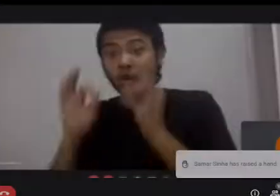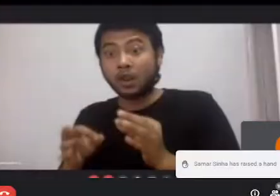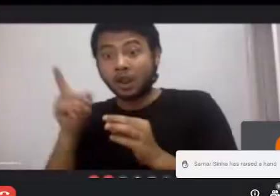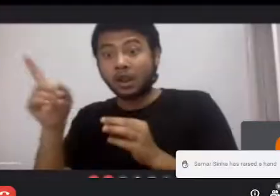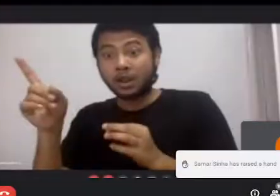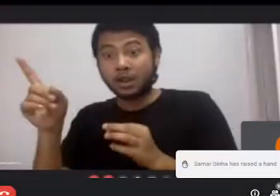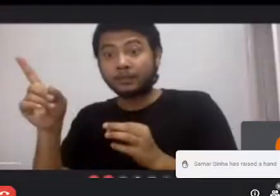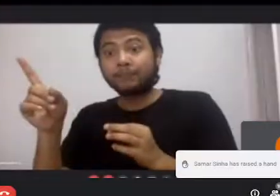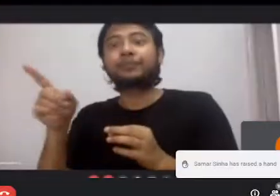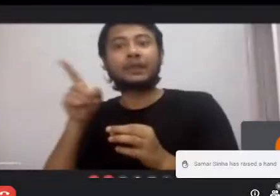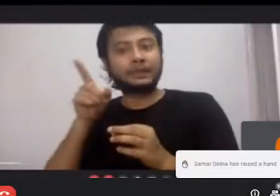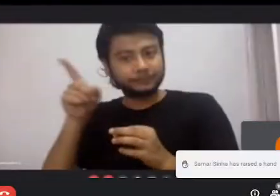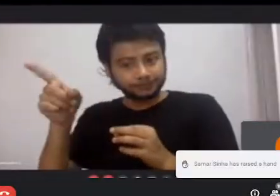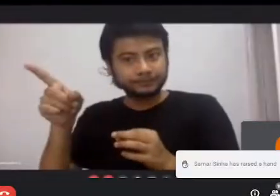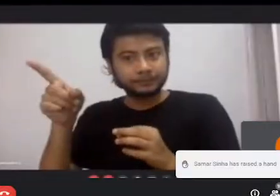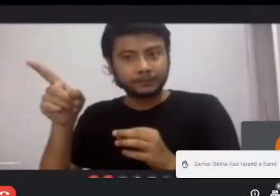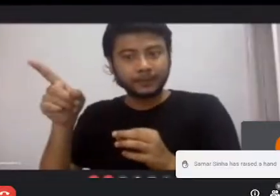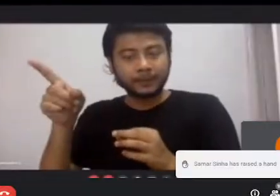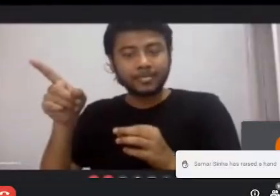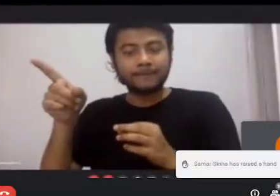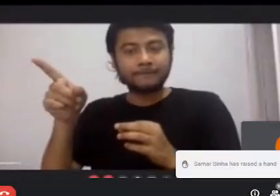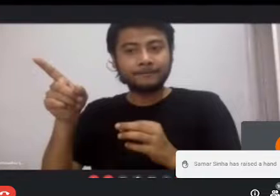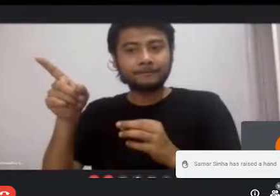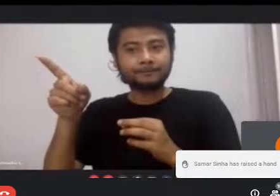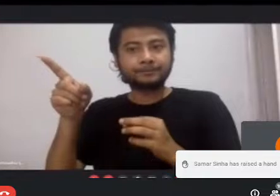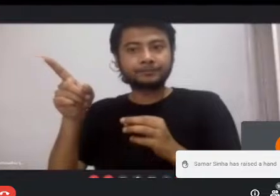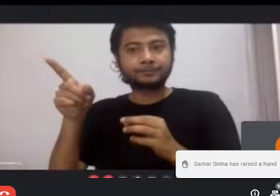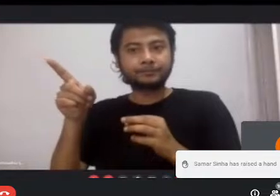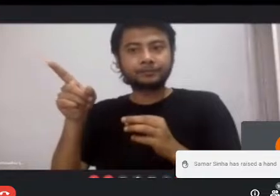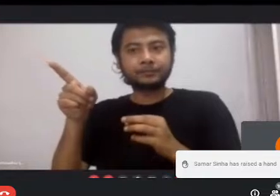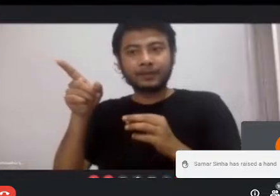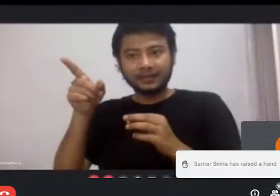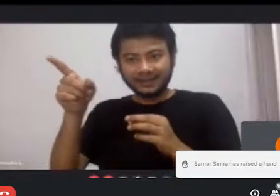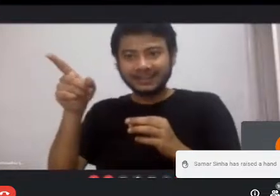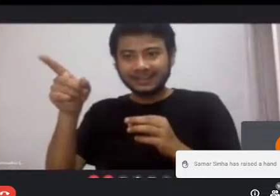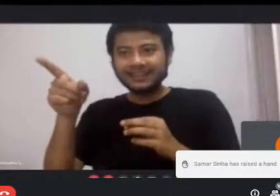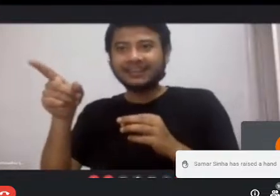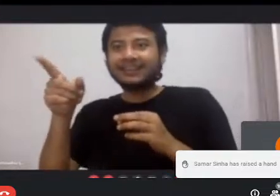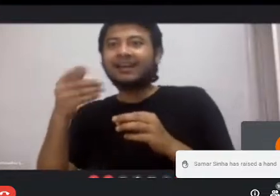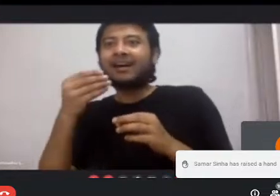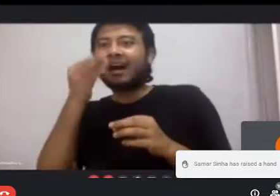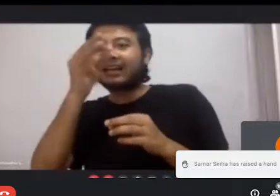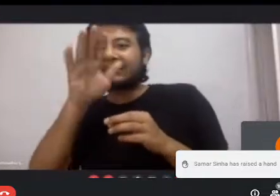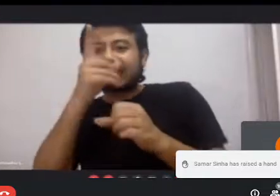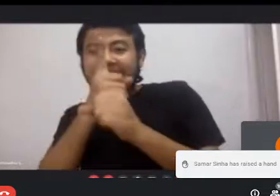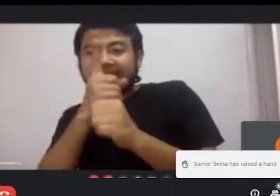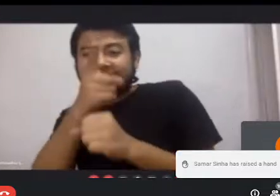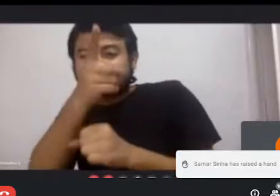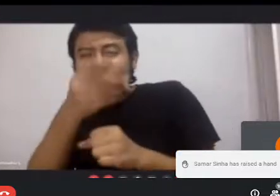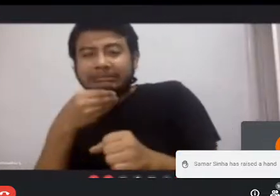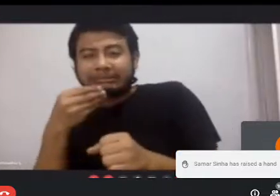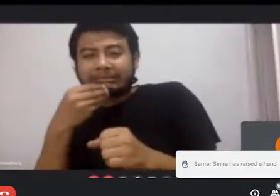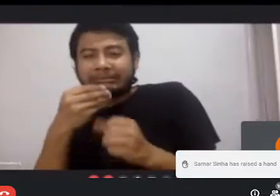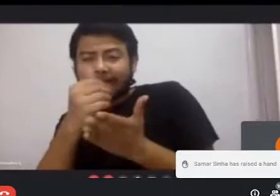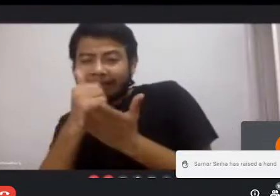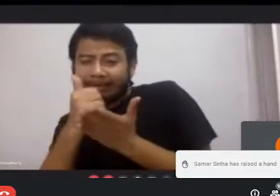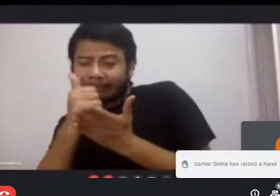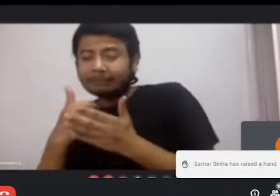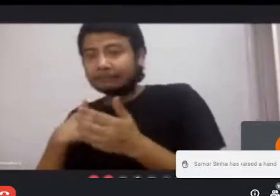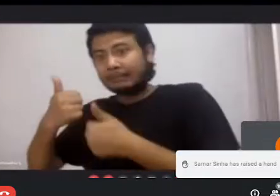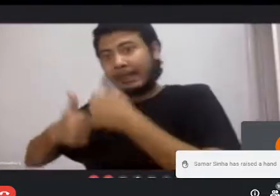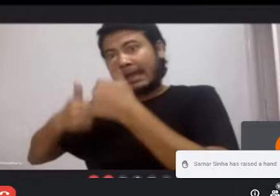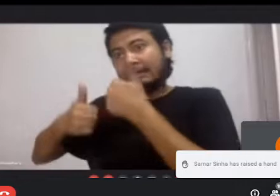to ask our tutors to please help us so we score better in our exams, and please help us with